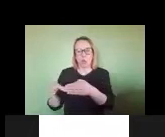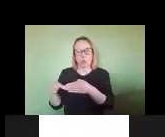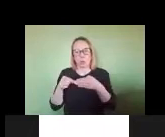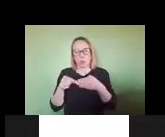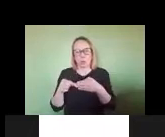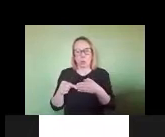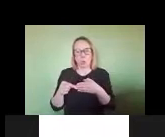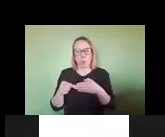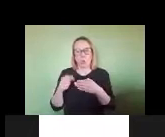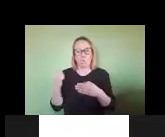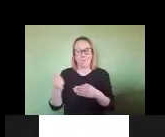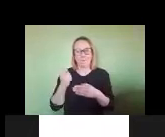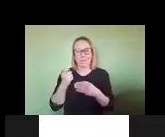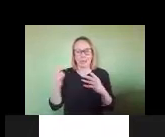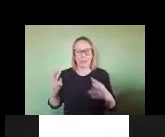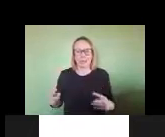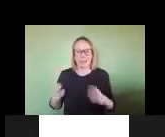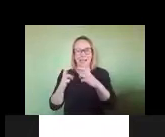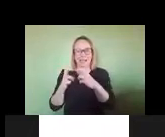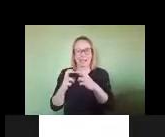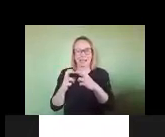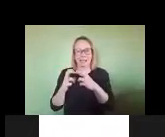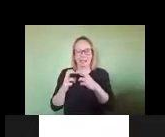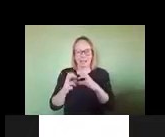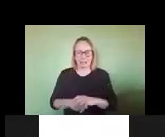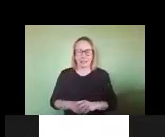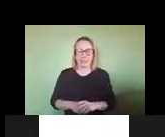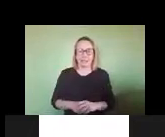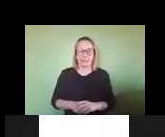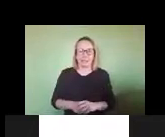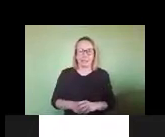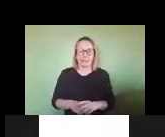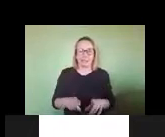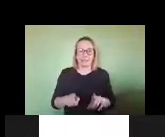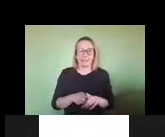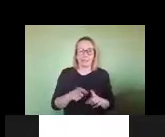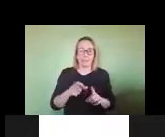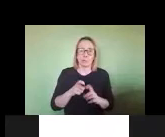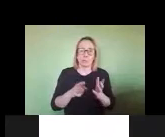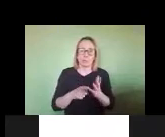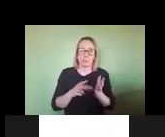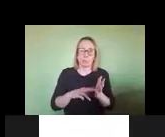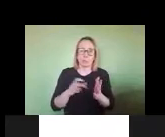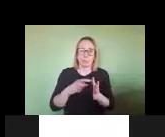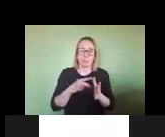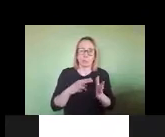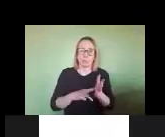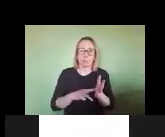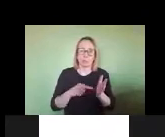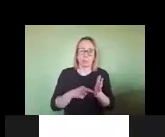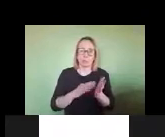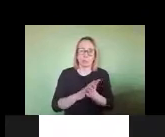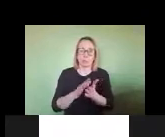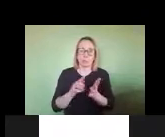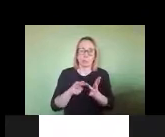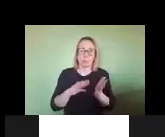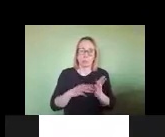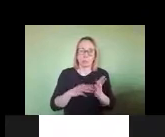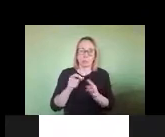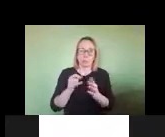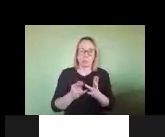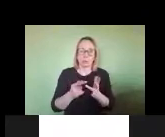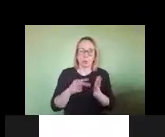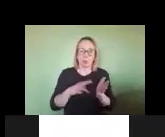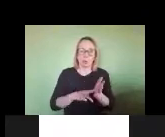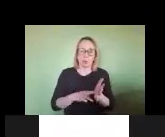Castle through the keyhole. We also had a fella, Duncan Thompson, from the Strathleigh and Artisans, the